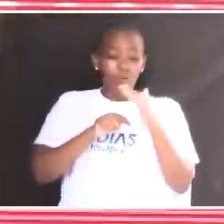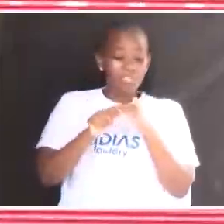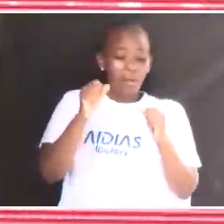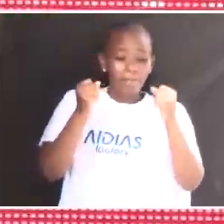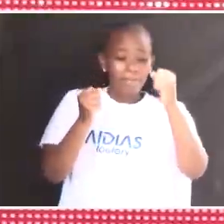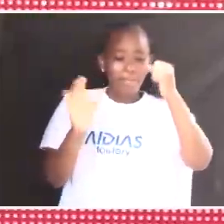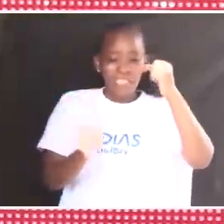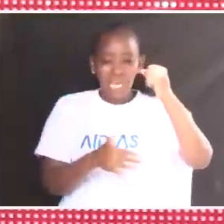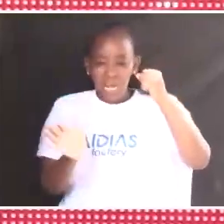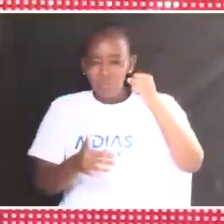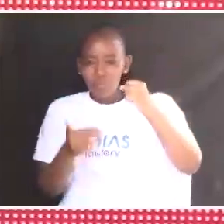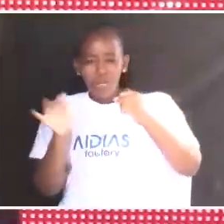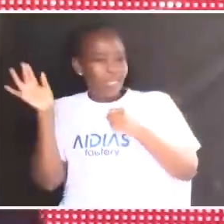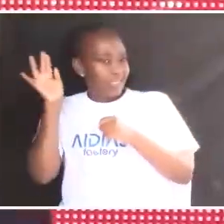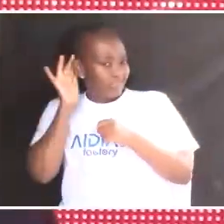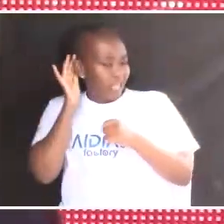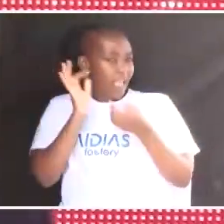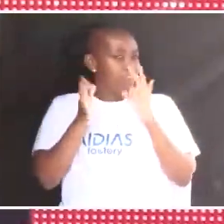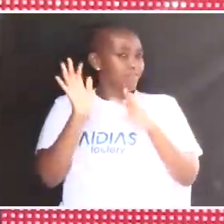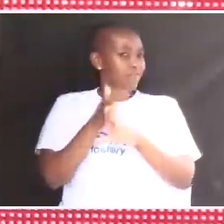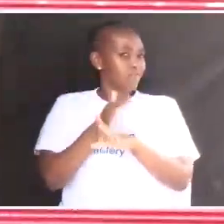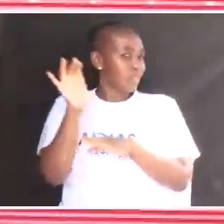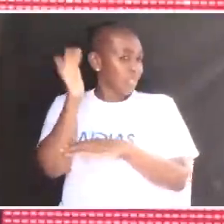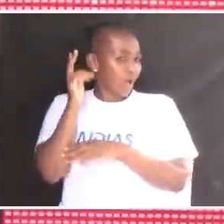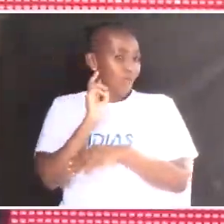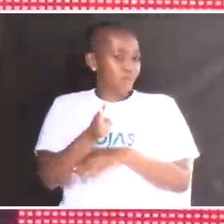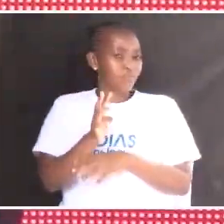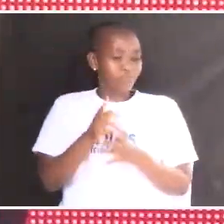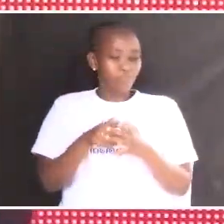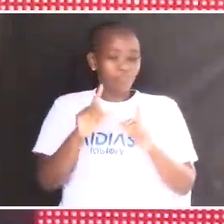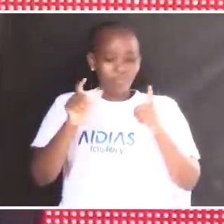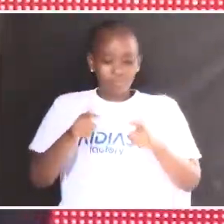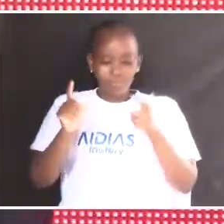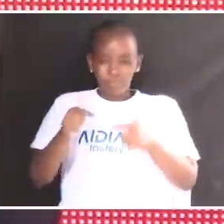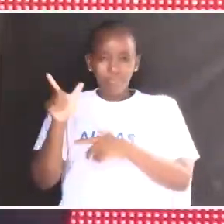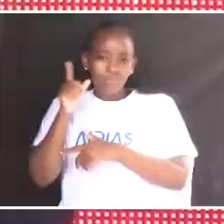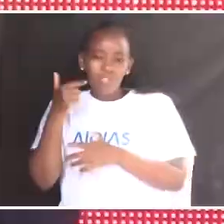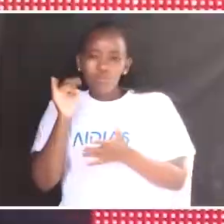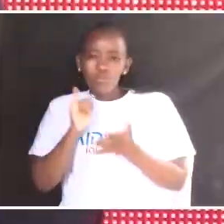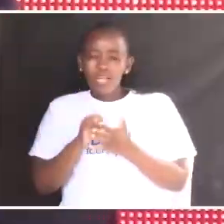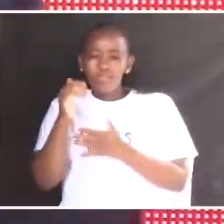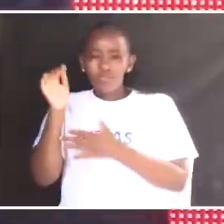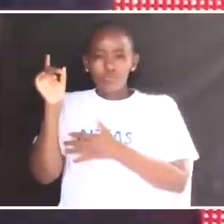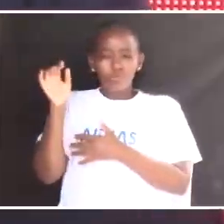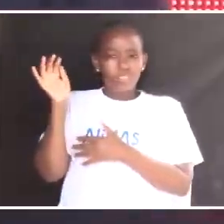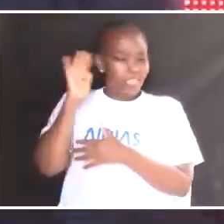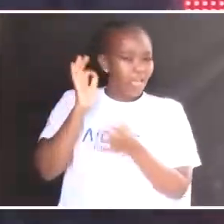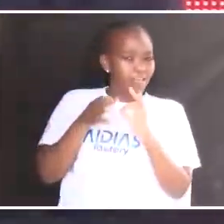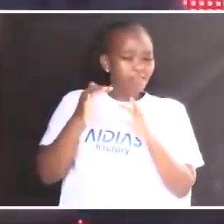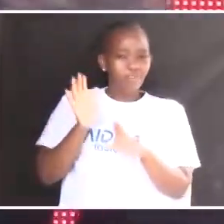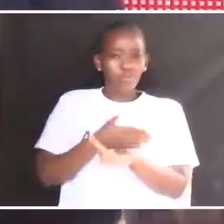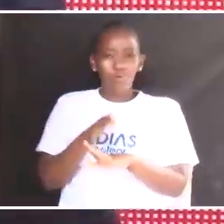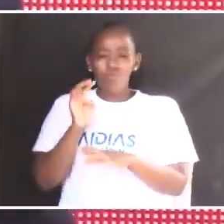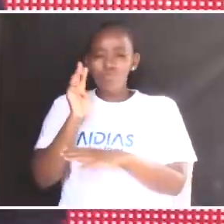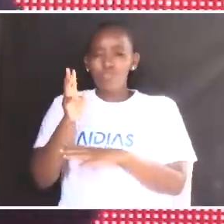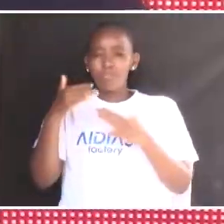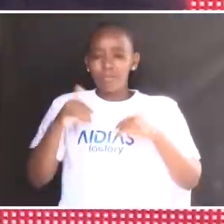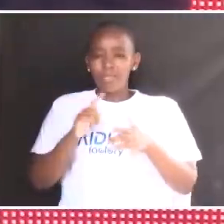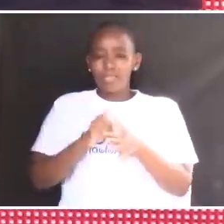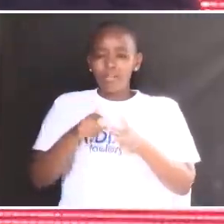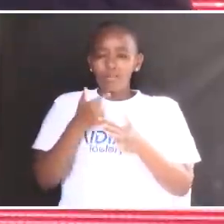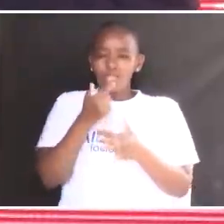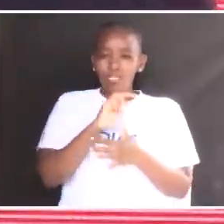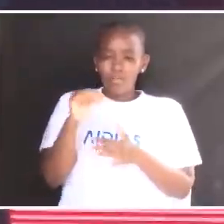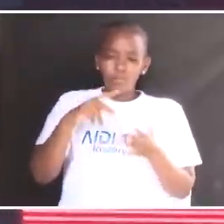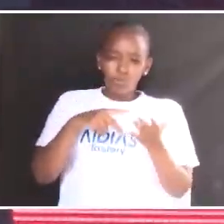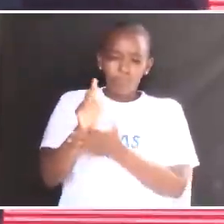matatu usikie kama wataimba wimbo yako ili uwalipe. Huwezi sikiza radio all through to see whether they are going to have your song alafu uambie walipe. So